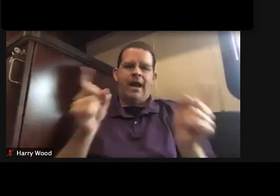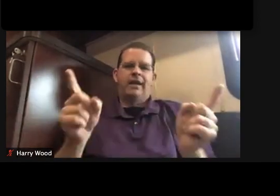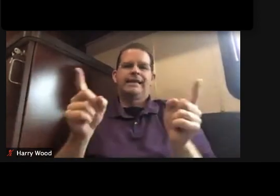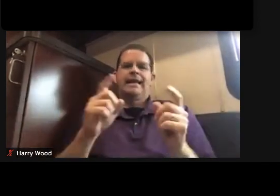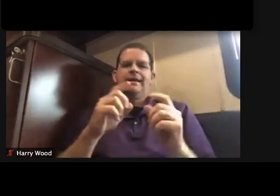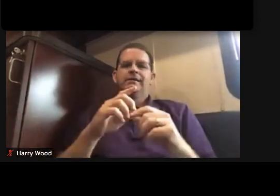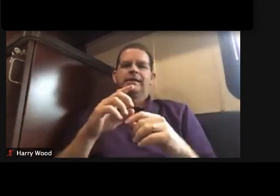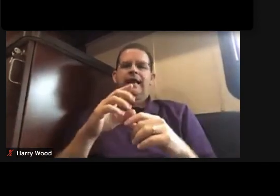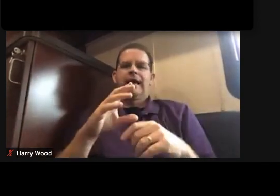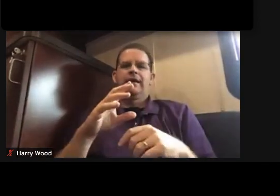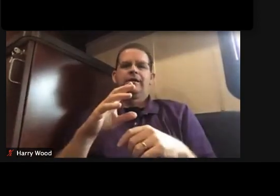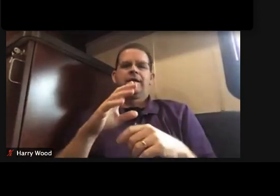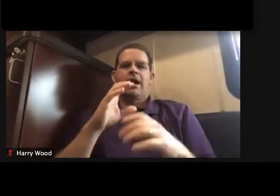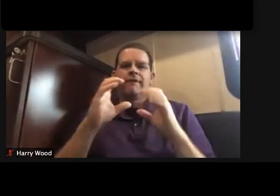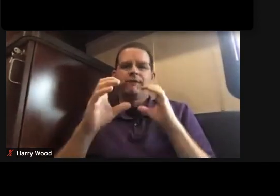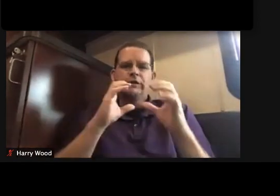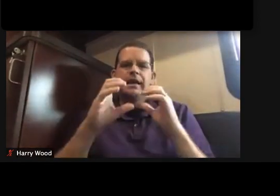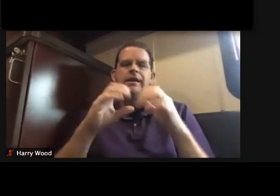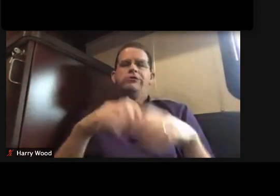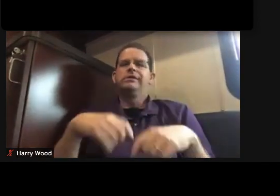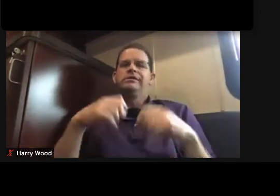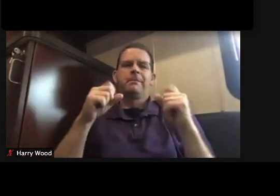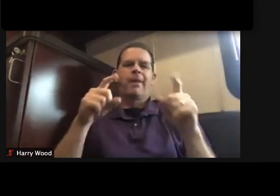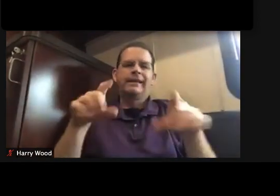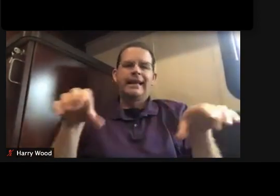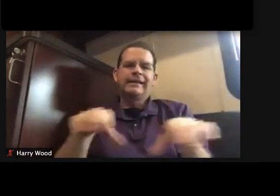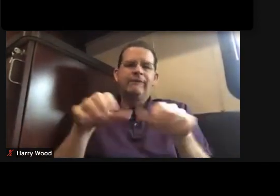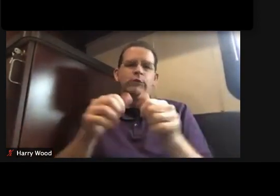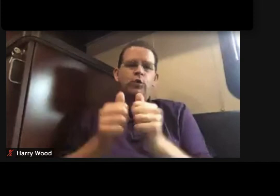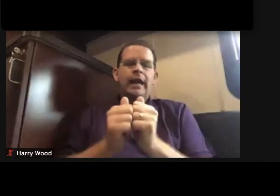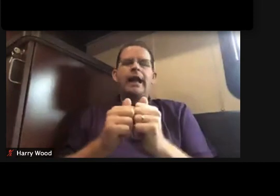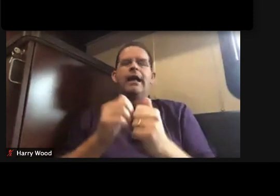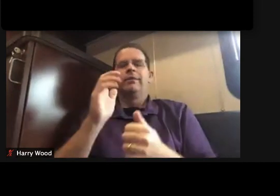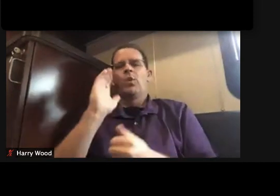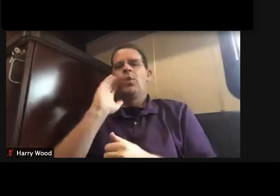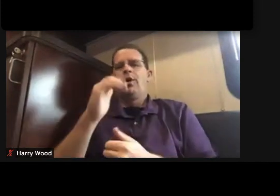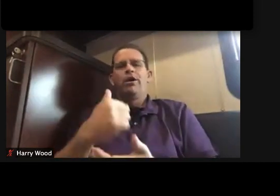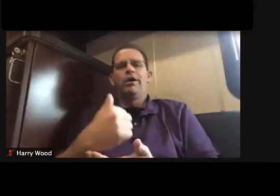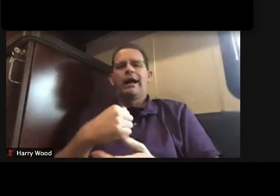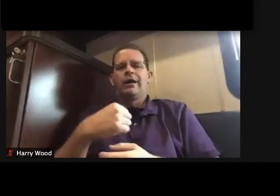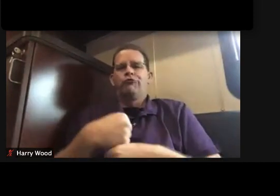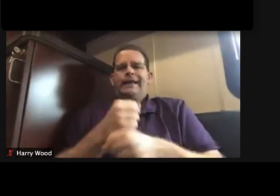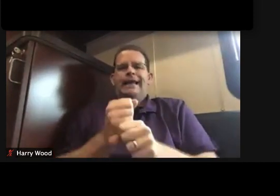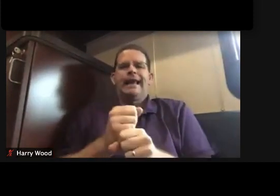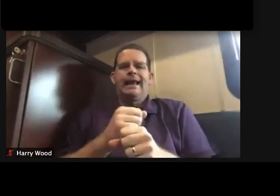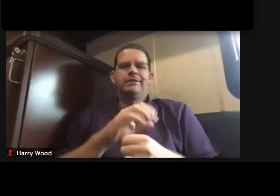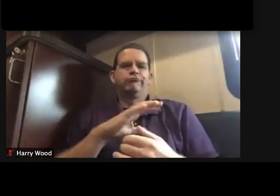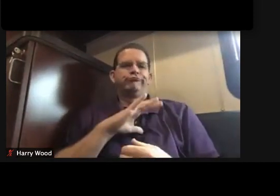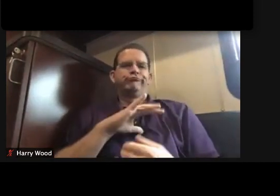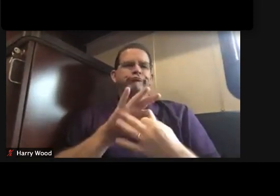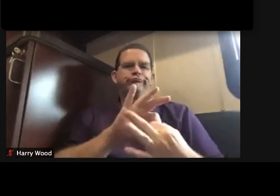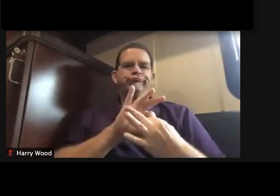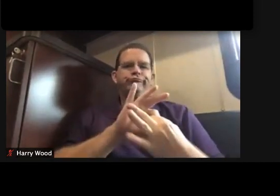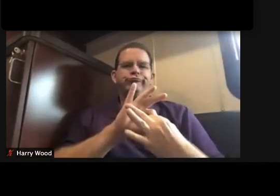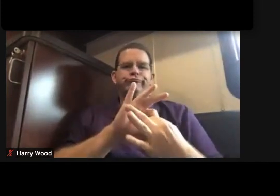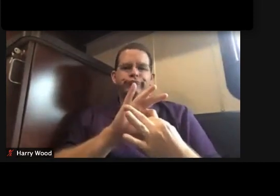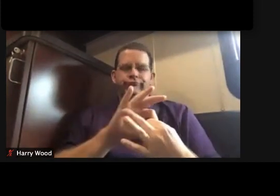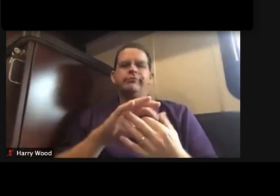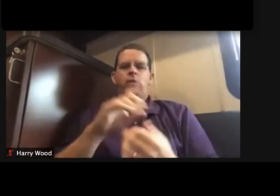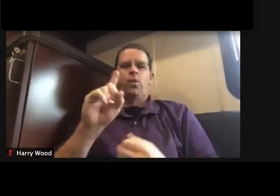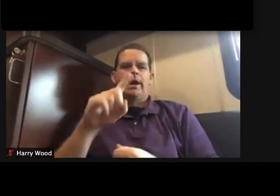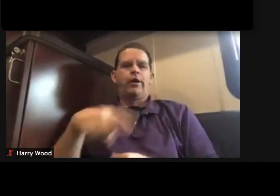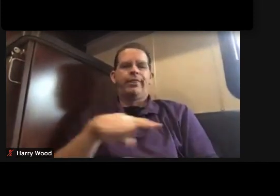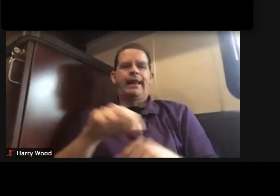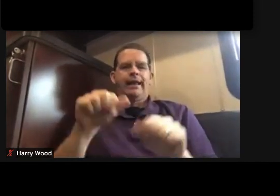meet and chat, or whether it's spontaneous conversation or activity together or something like that, that will be